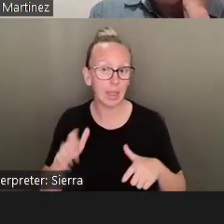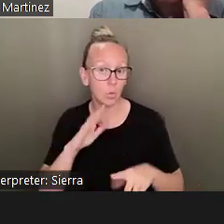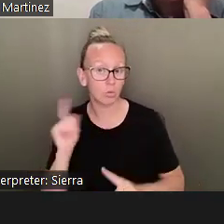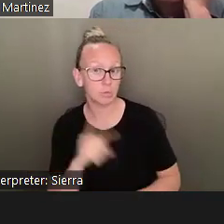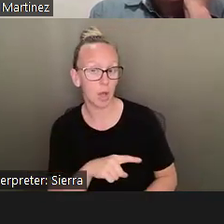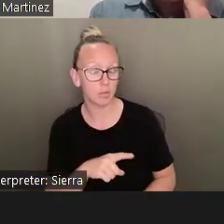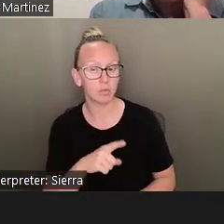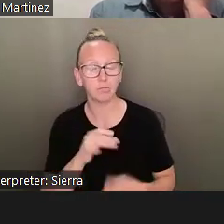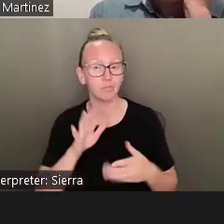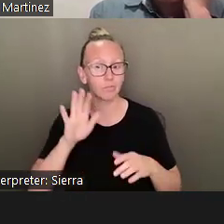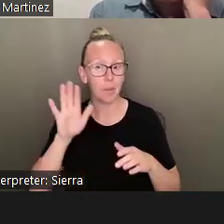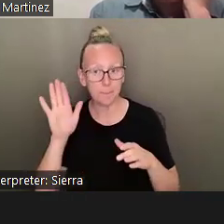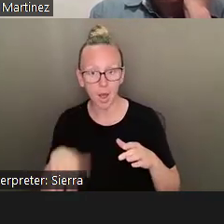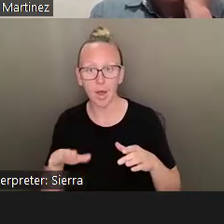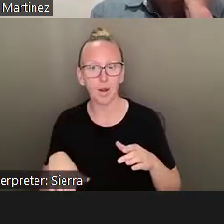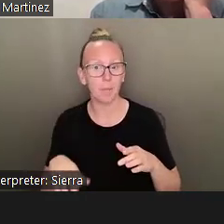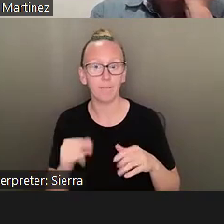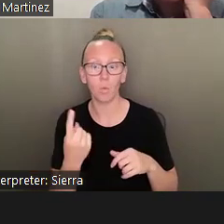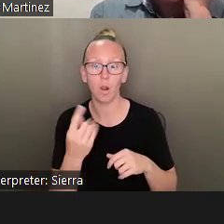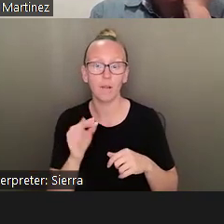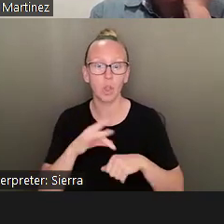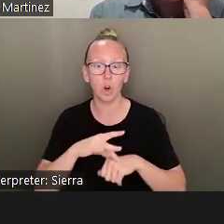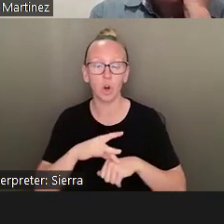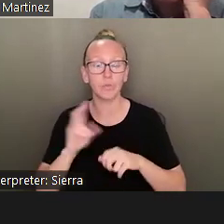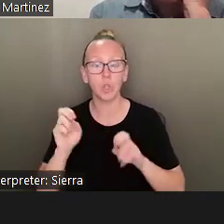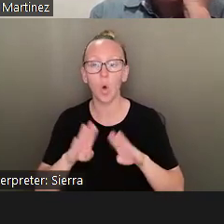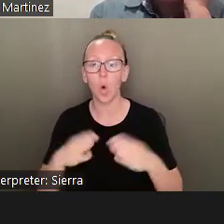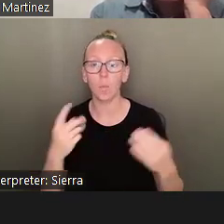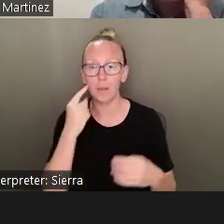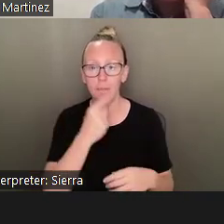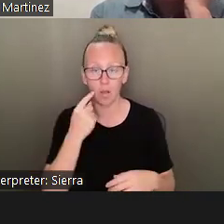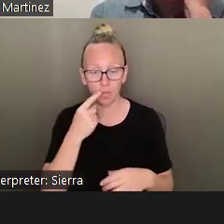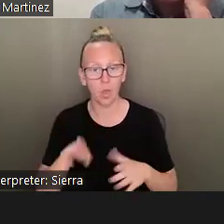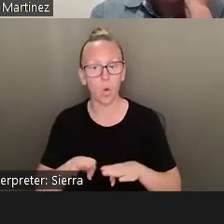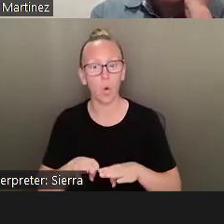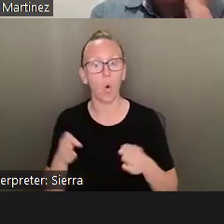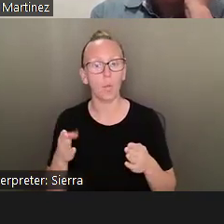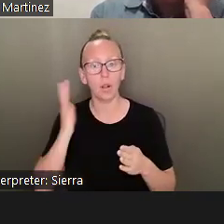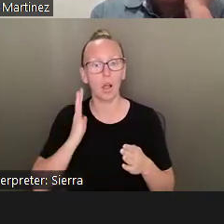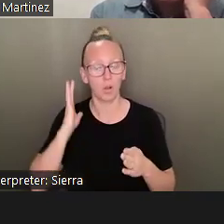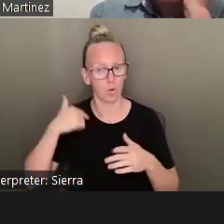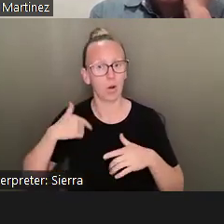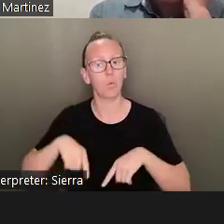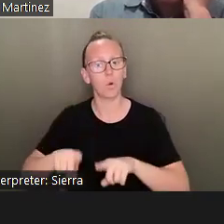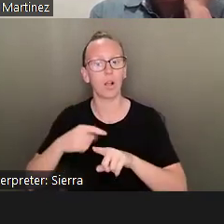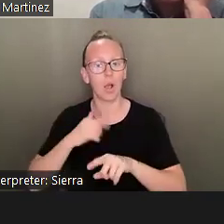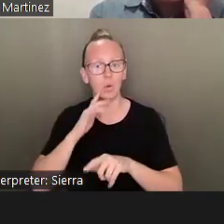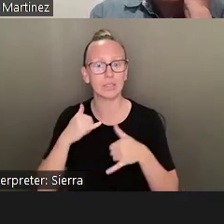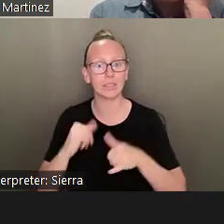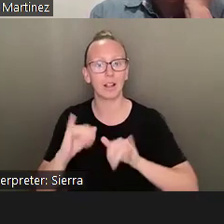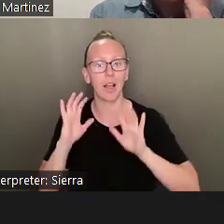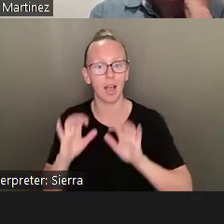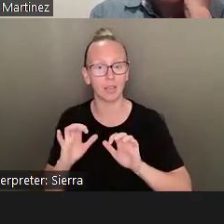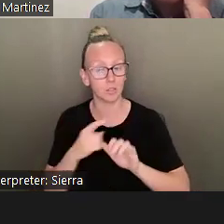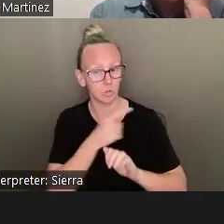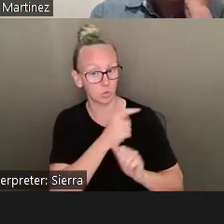at the bottom of one of the earth's open mouths. She opened for me long ago when I still moved as ice. When you are with me, do